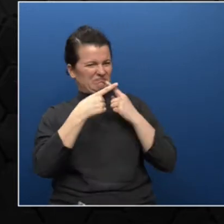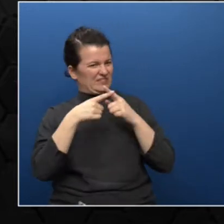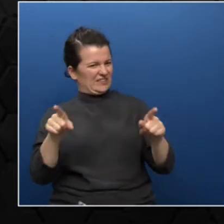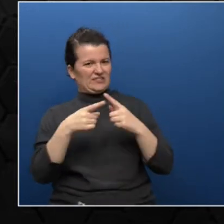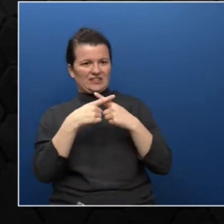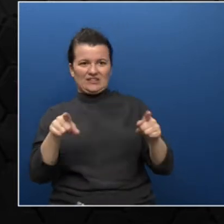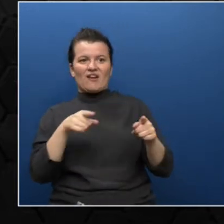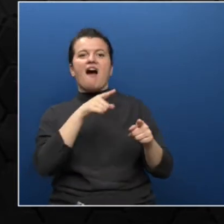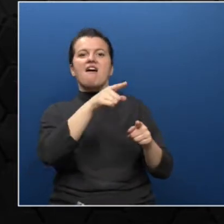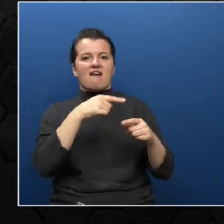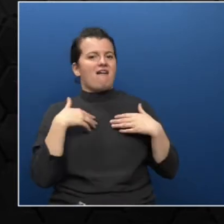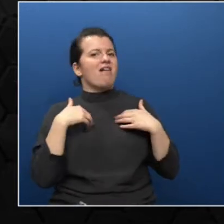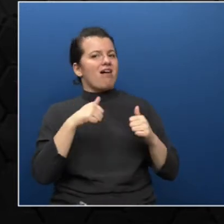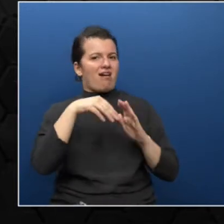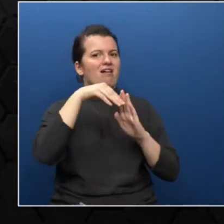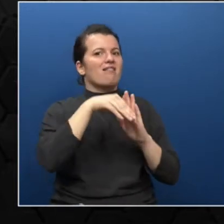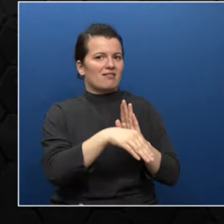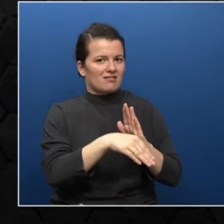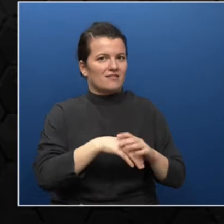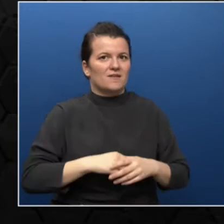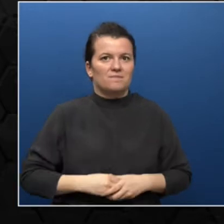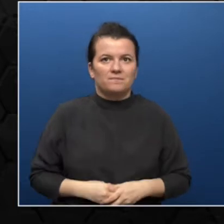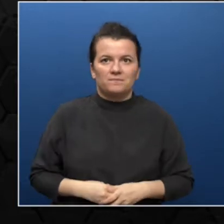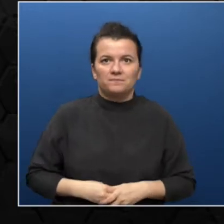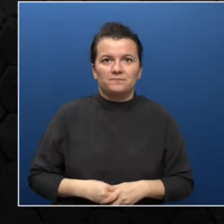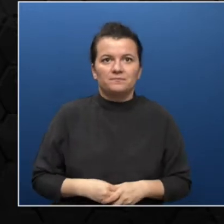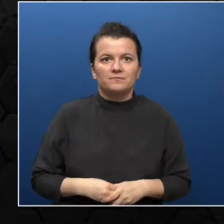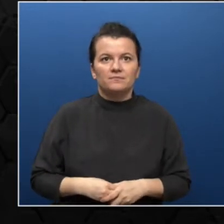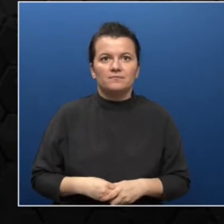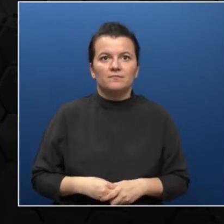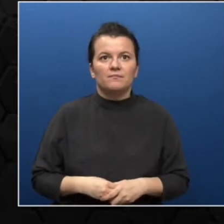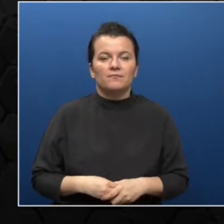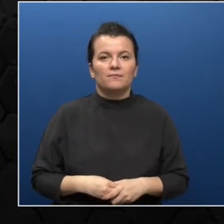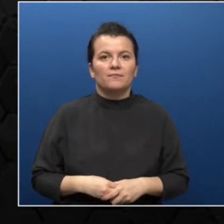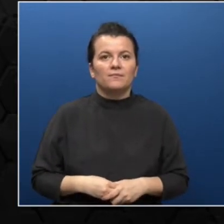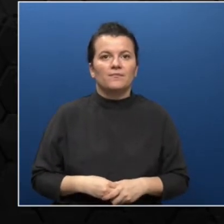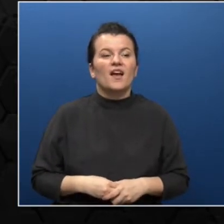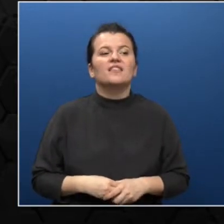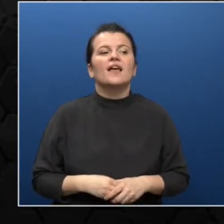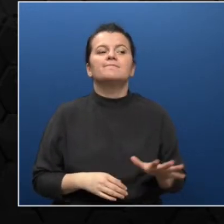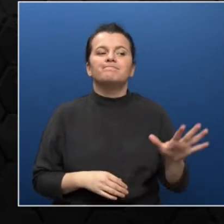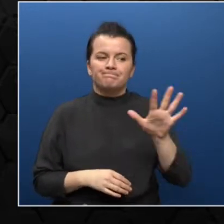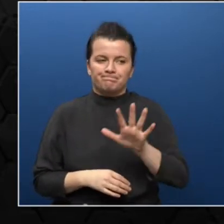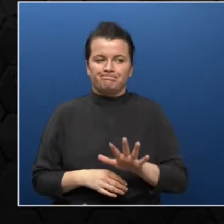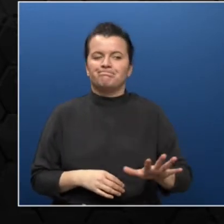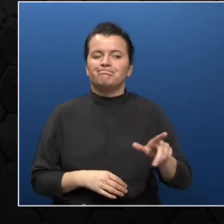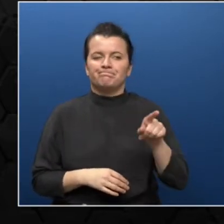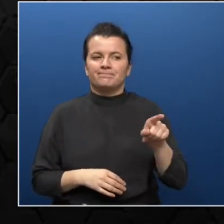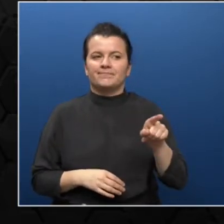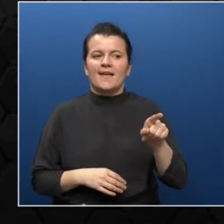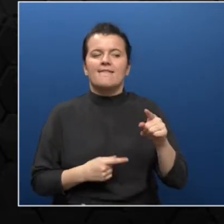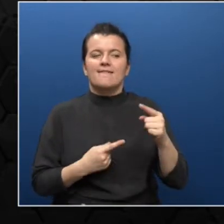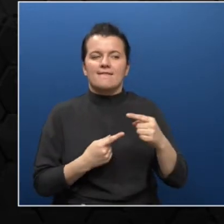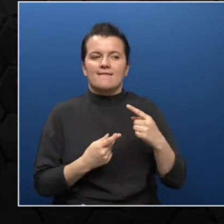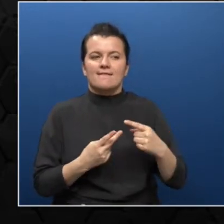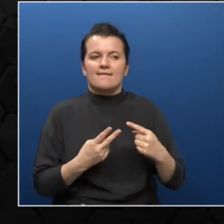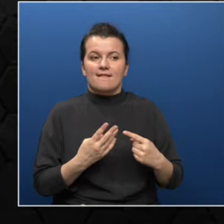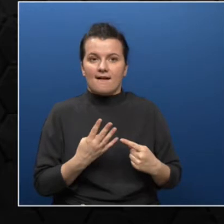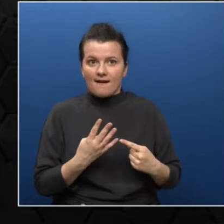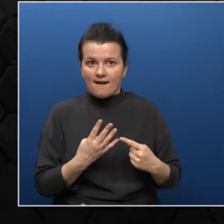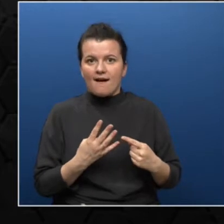yeah, if these things are not met, then we can assume that the patient is not at